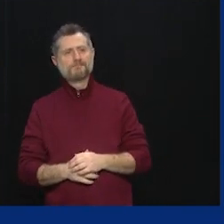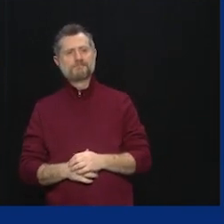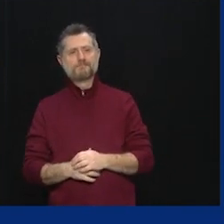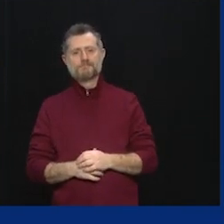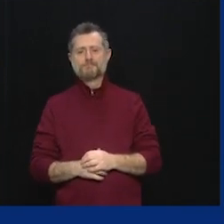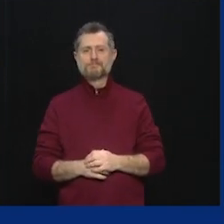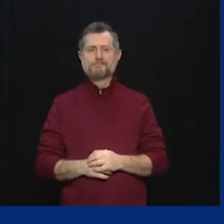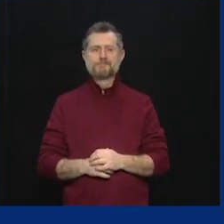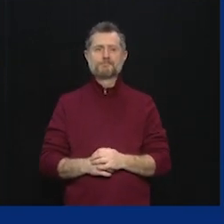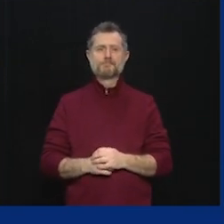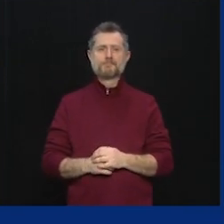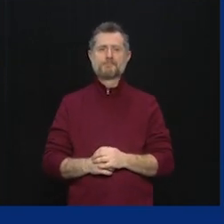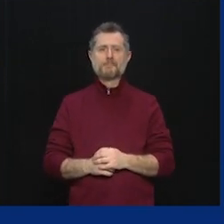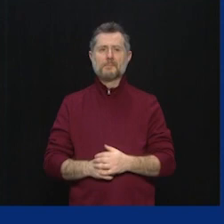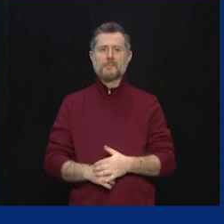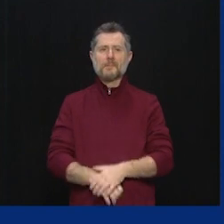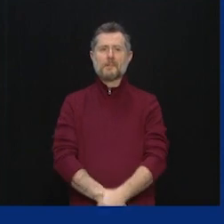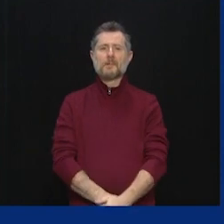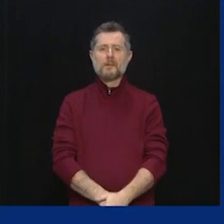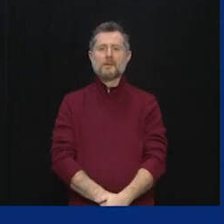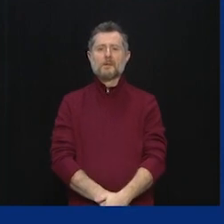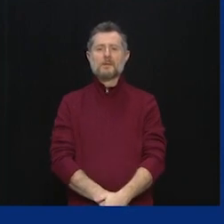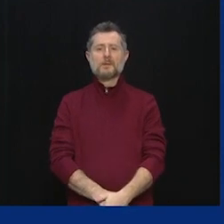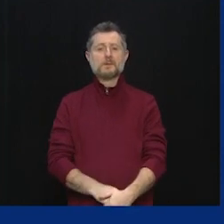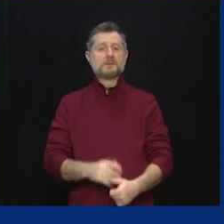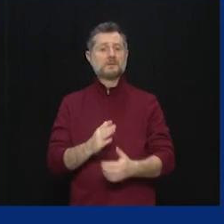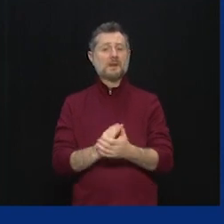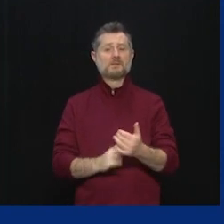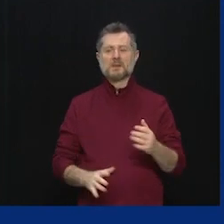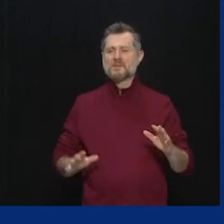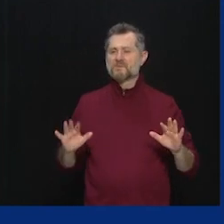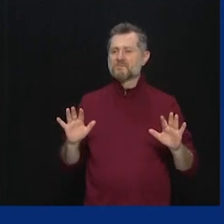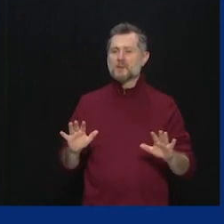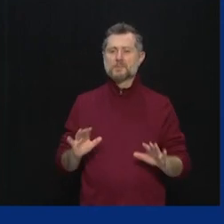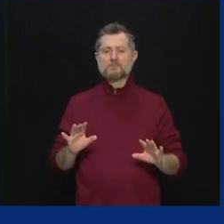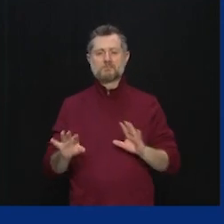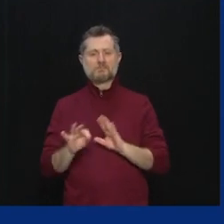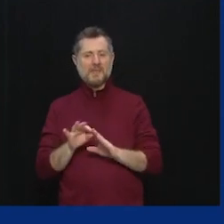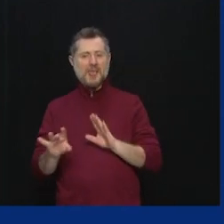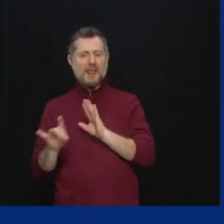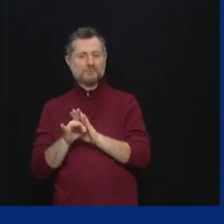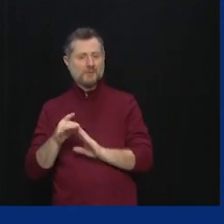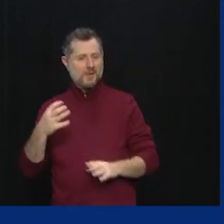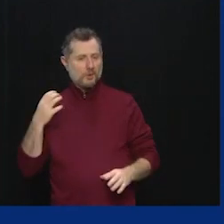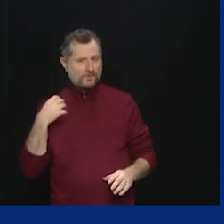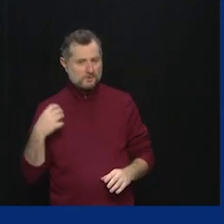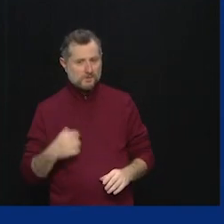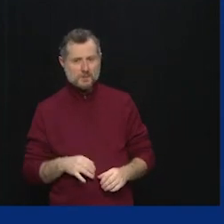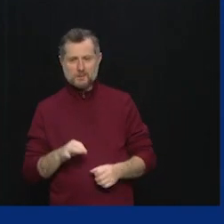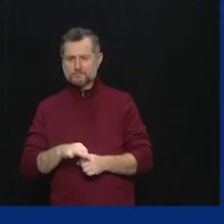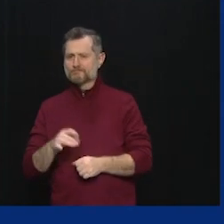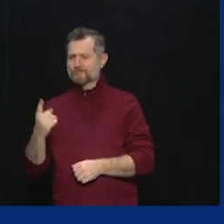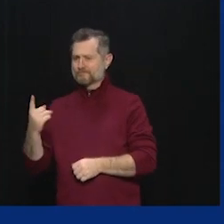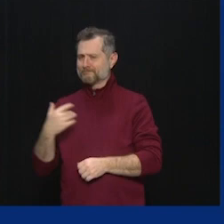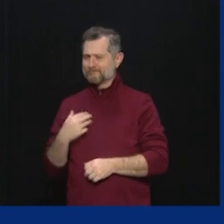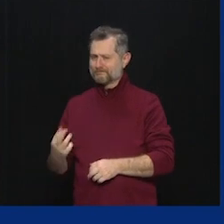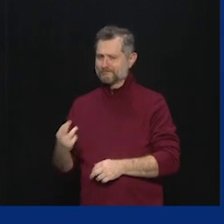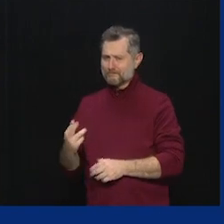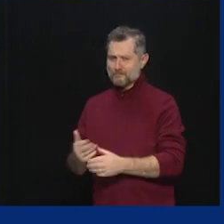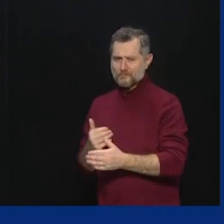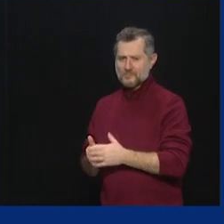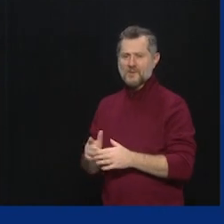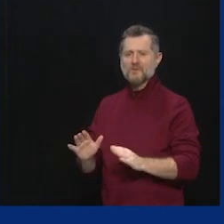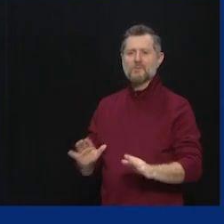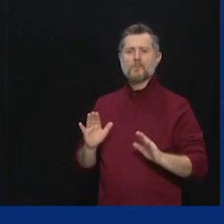Some of our fabulous elected officials here. I'm going to start with a very dear friend of mine, our fabulous county executive,